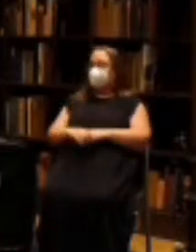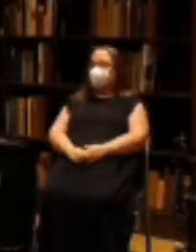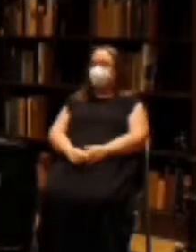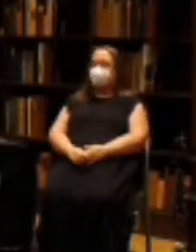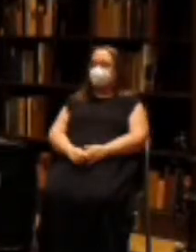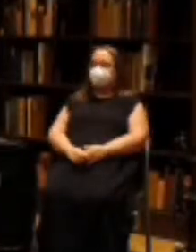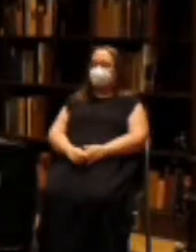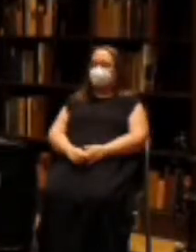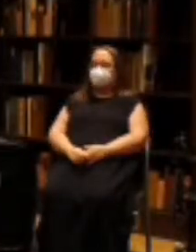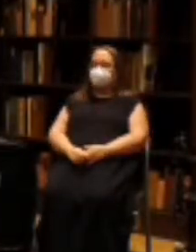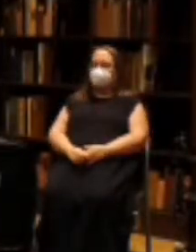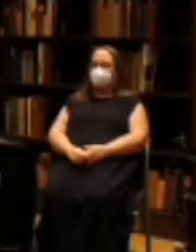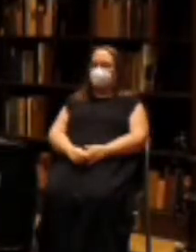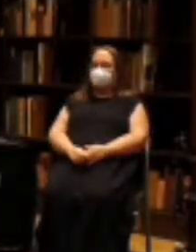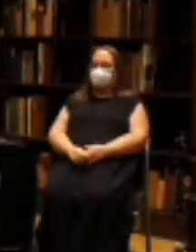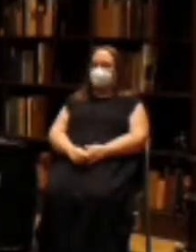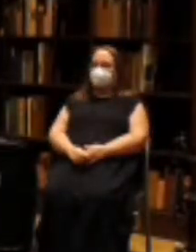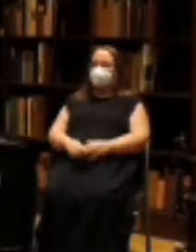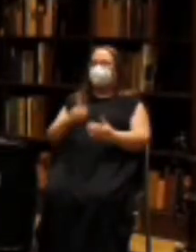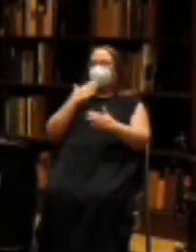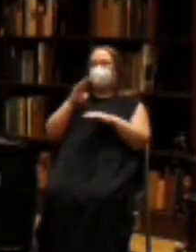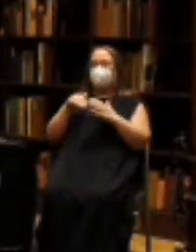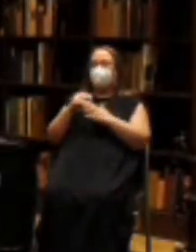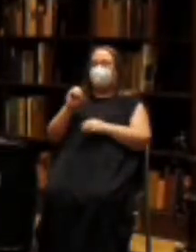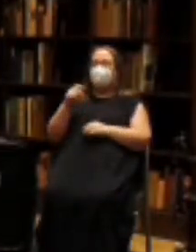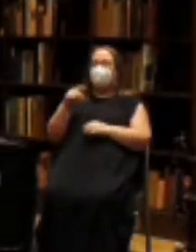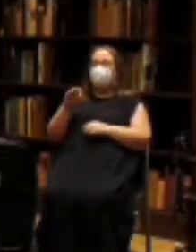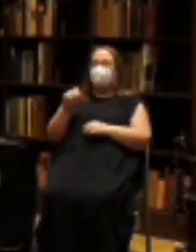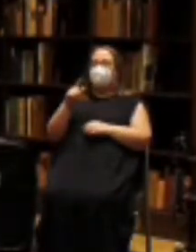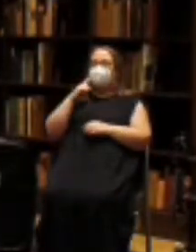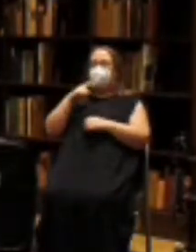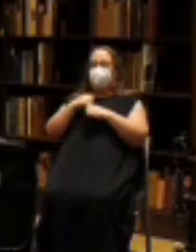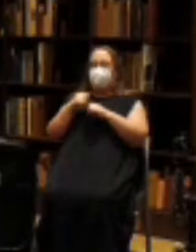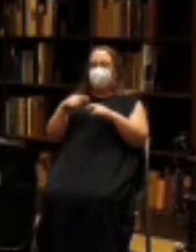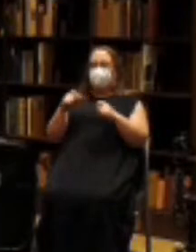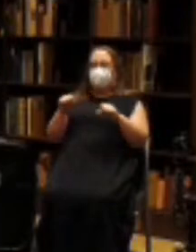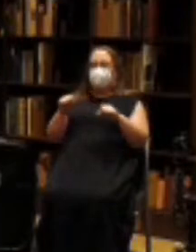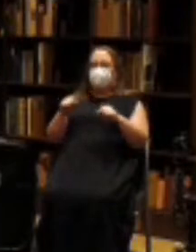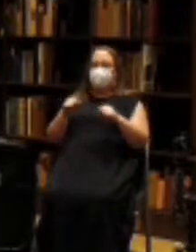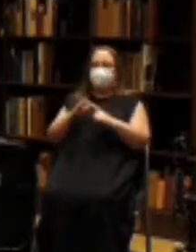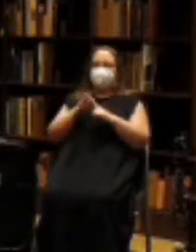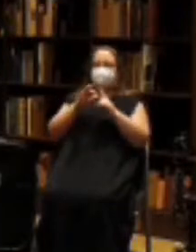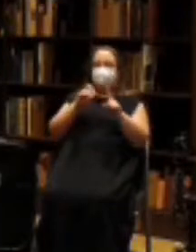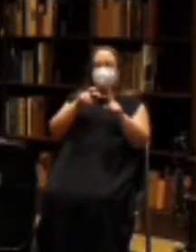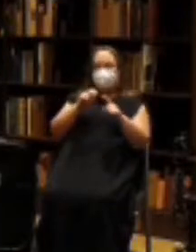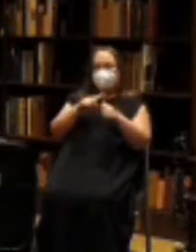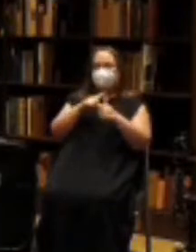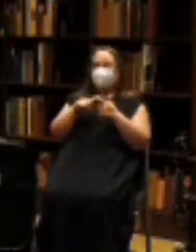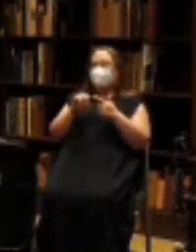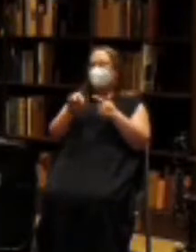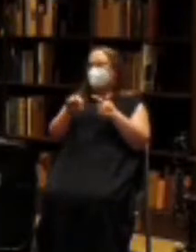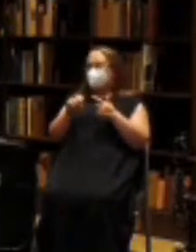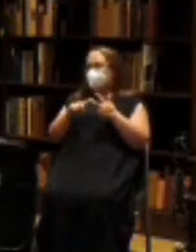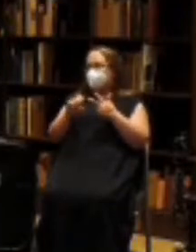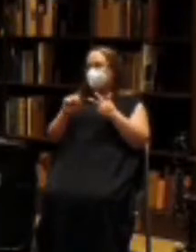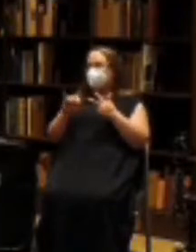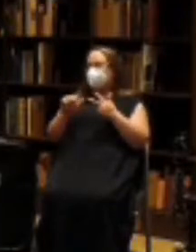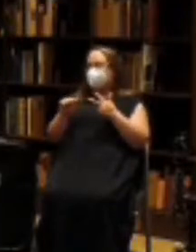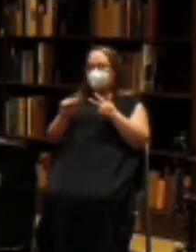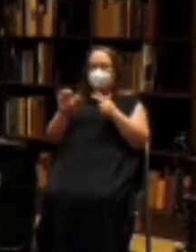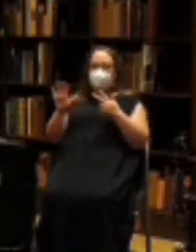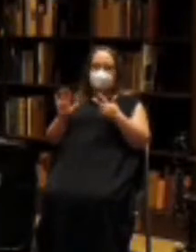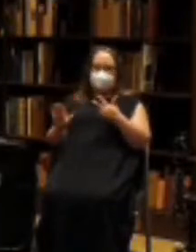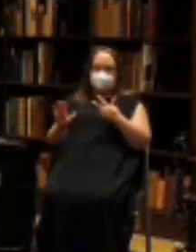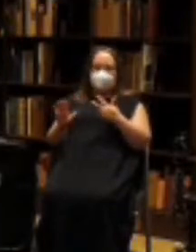to thank everyone at Pratt Library who made this possible, particularly Cleve, Caprice, Sophia, who were